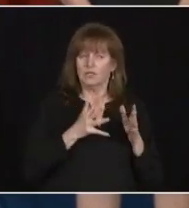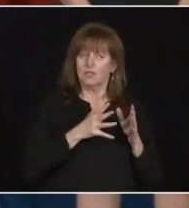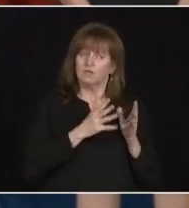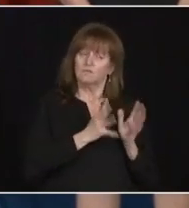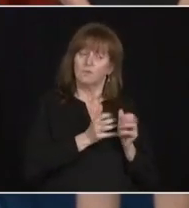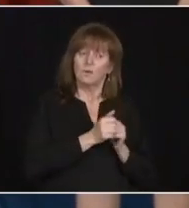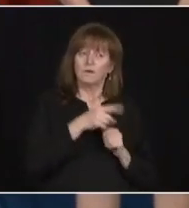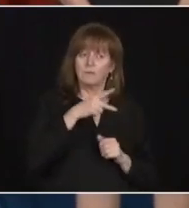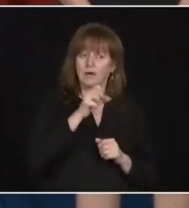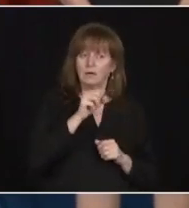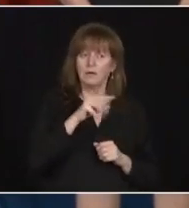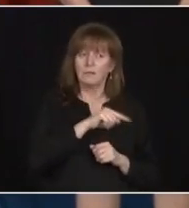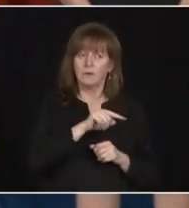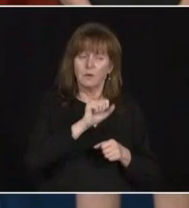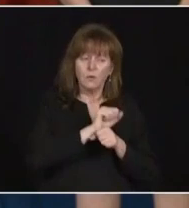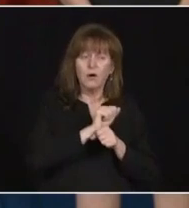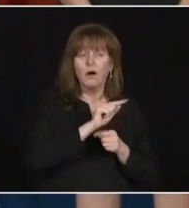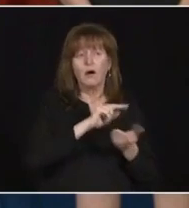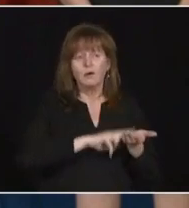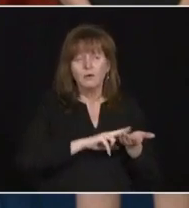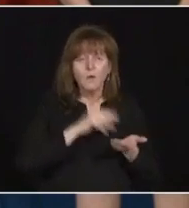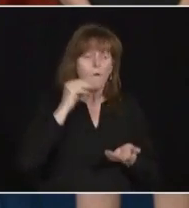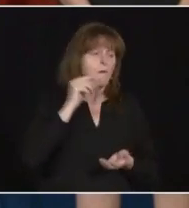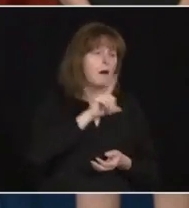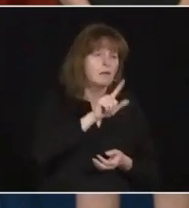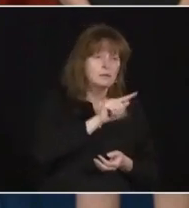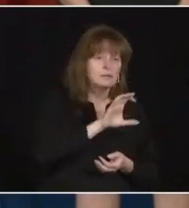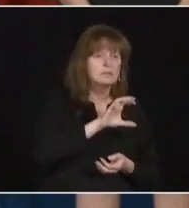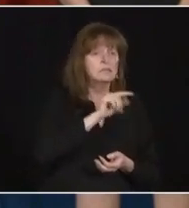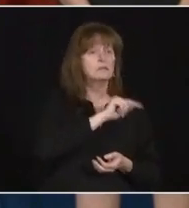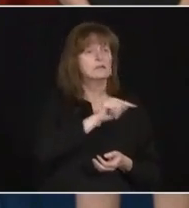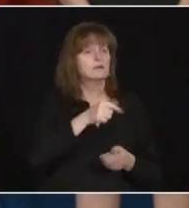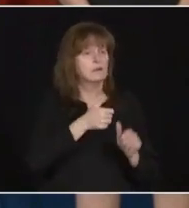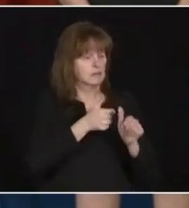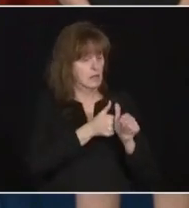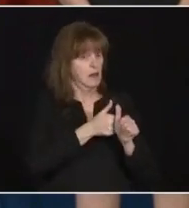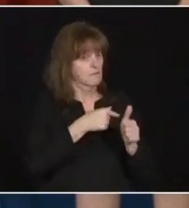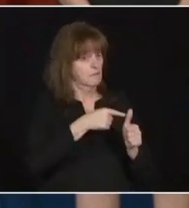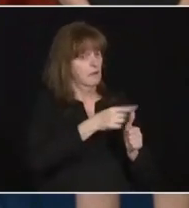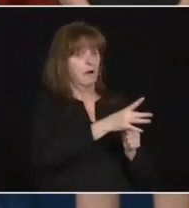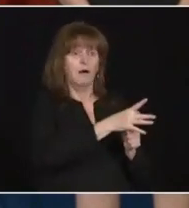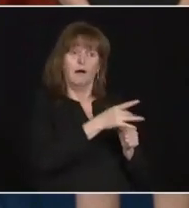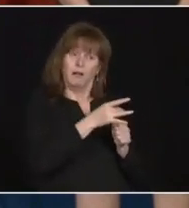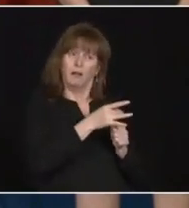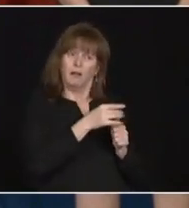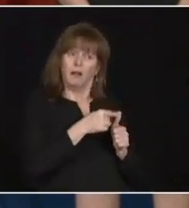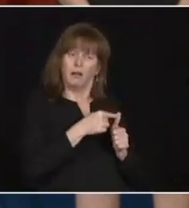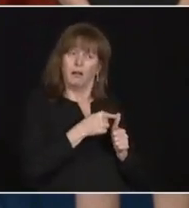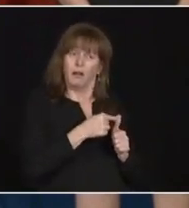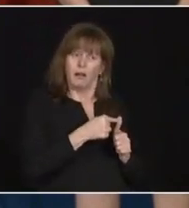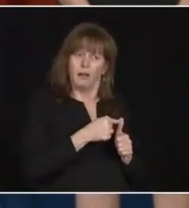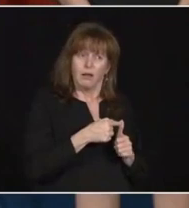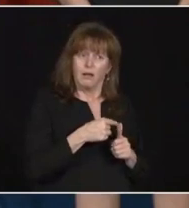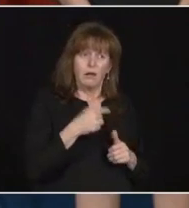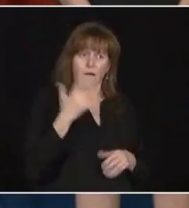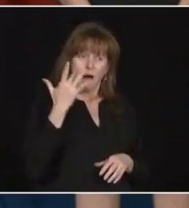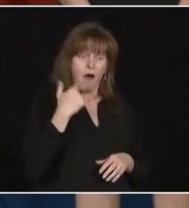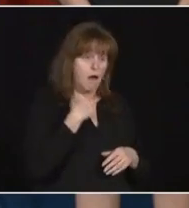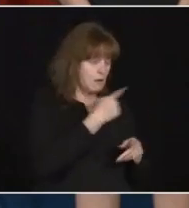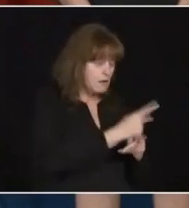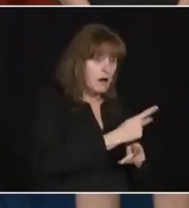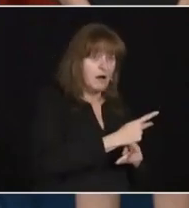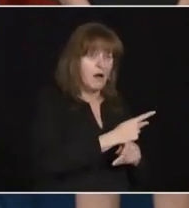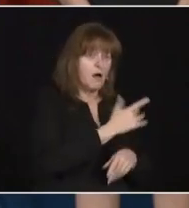contracted COVID-19 after taking care of infected residents with just a surgical mask. They say they want